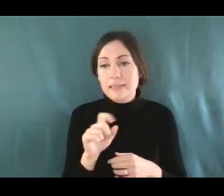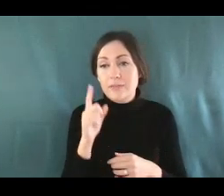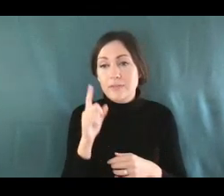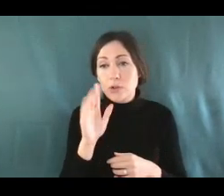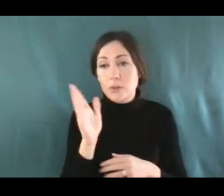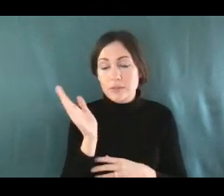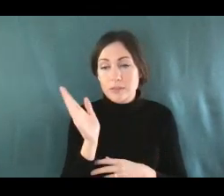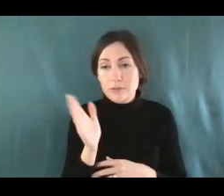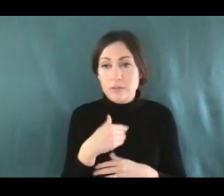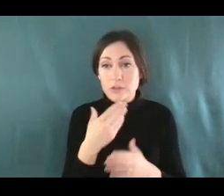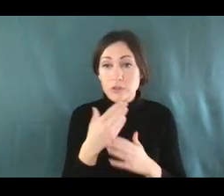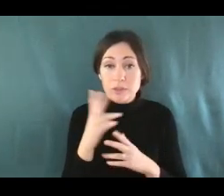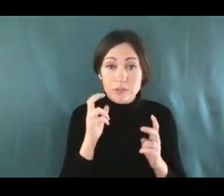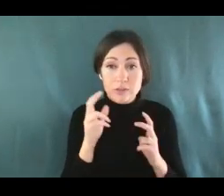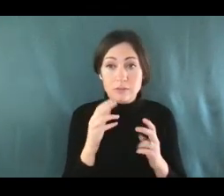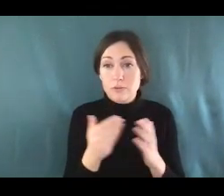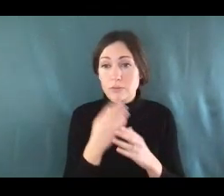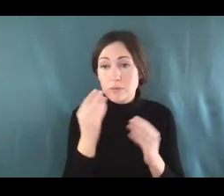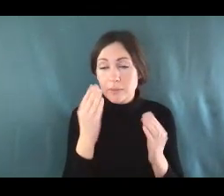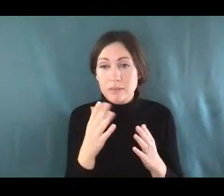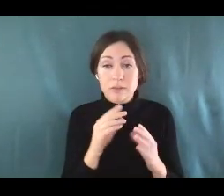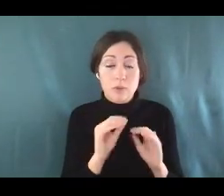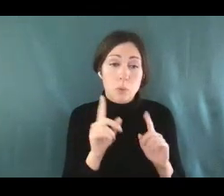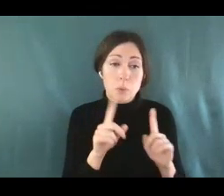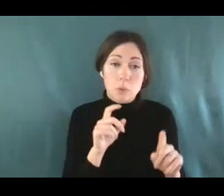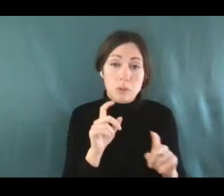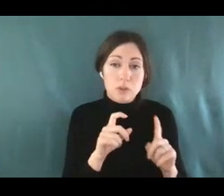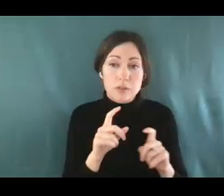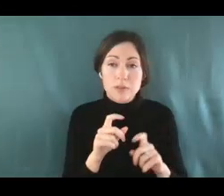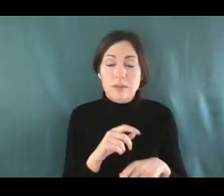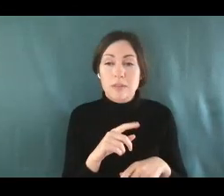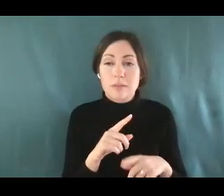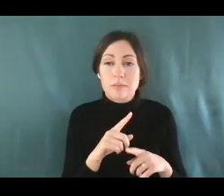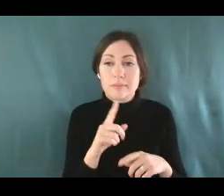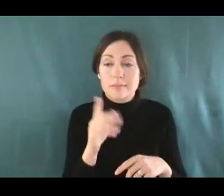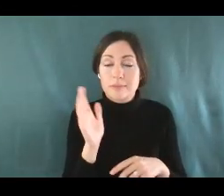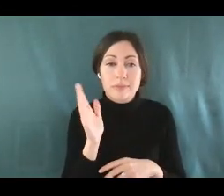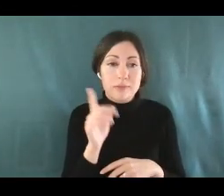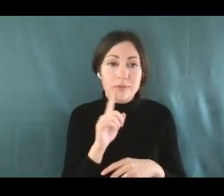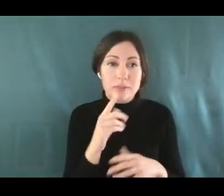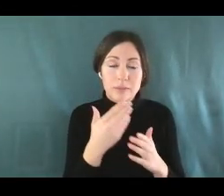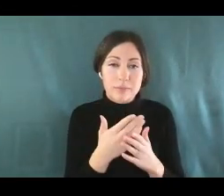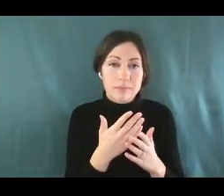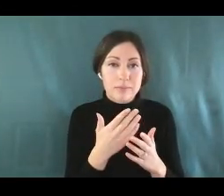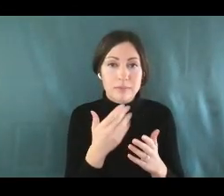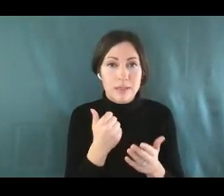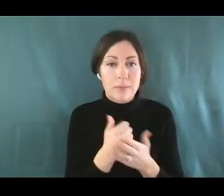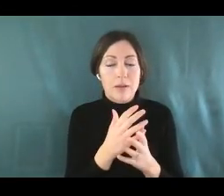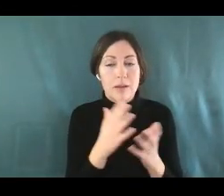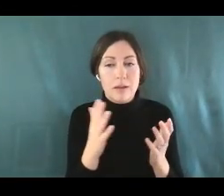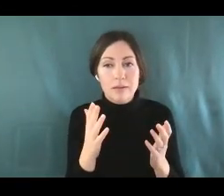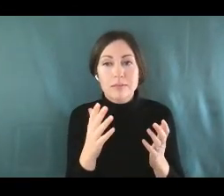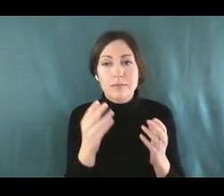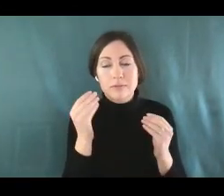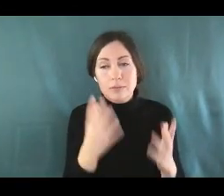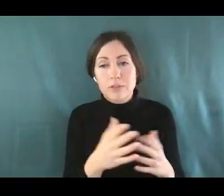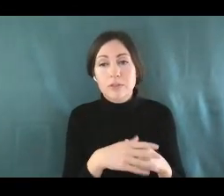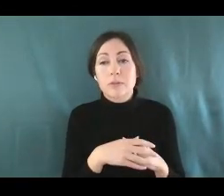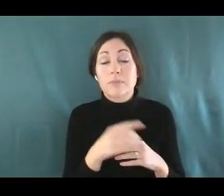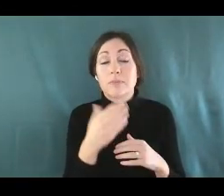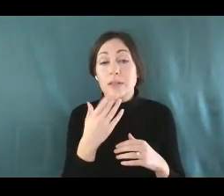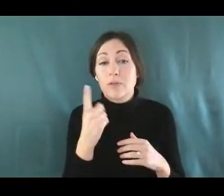as well. No questions on my end, but just because the presentation was so informative. Thank you for taking the